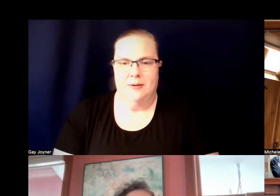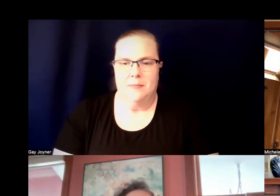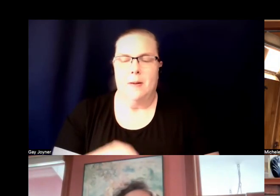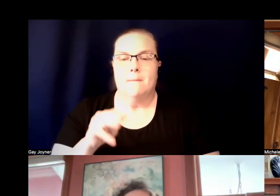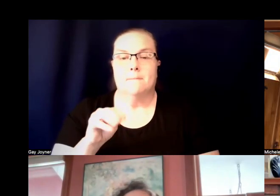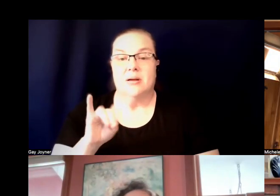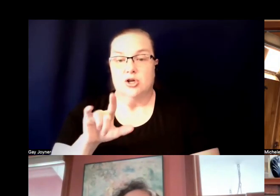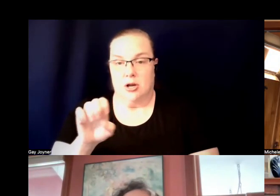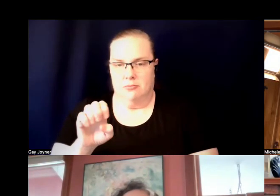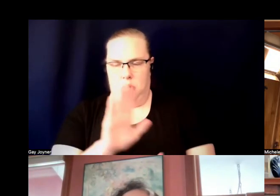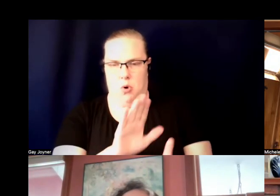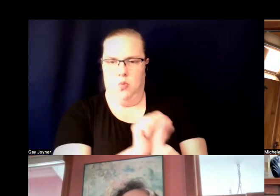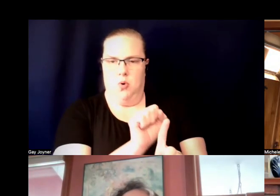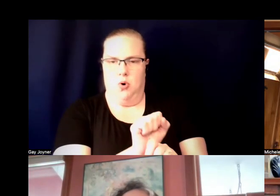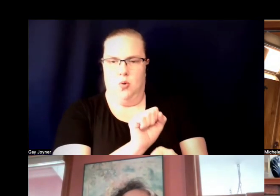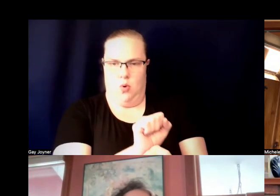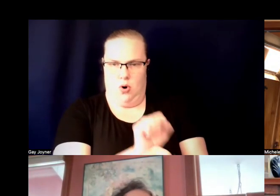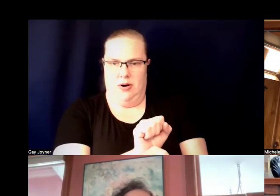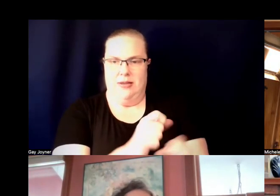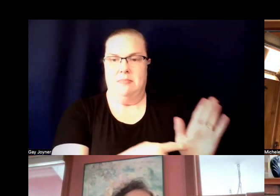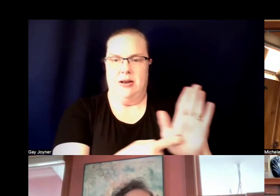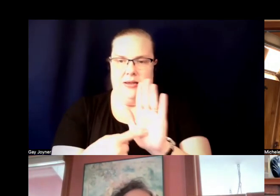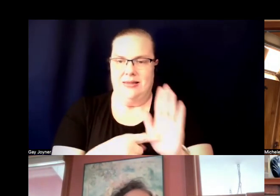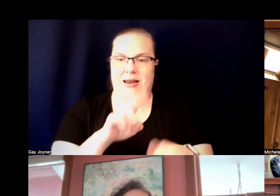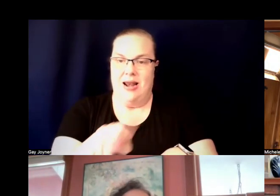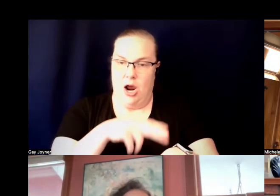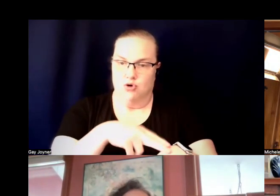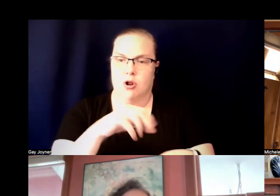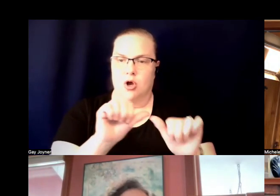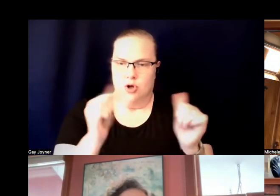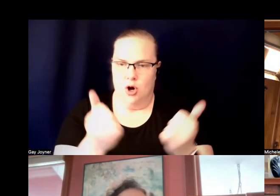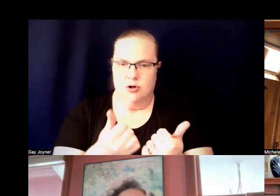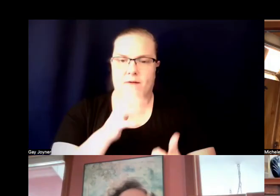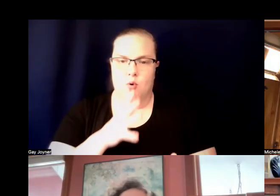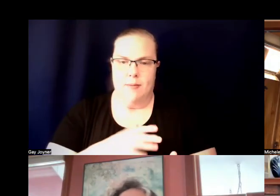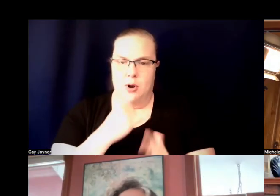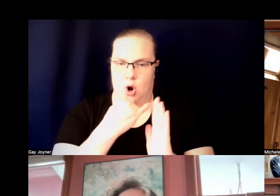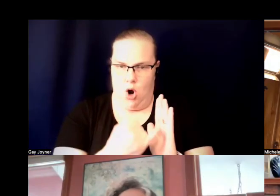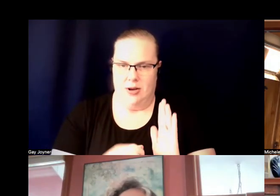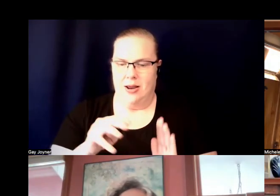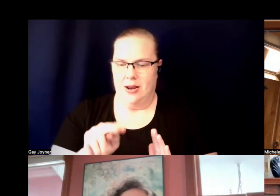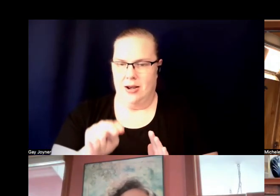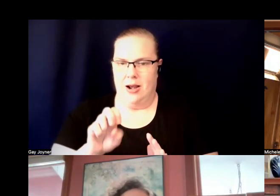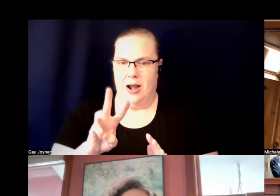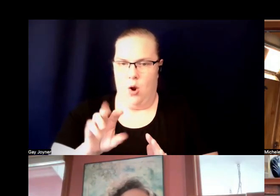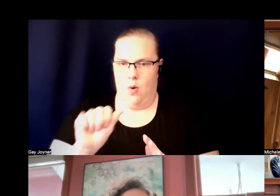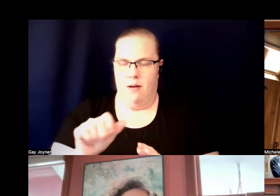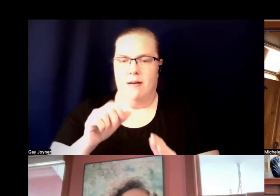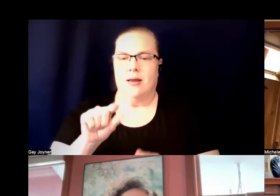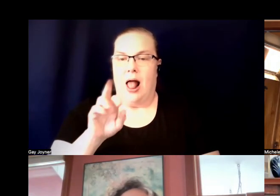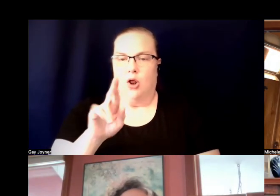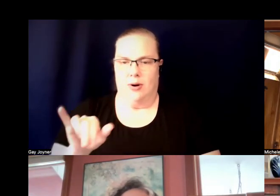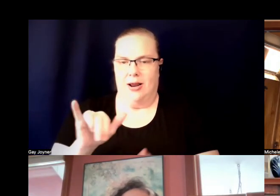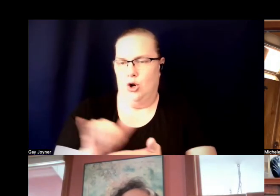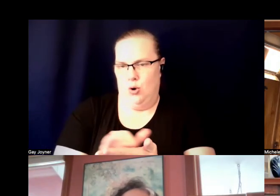Michelle's work has been exhibited in the National Association of Women Artists Gallery in New York City, the DeGorgova Museum,